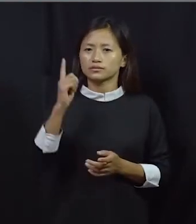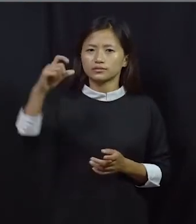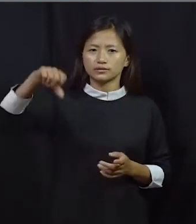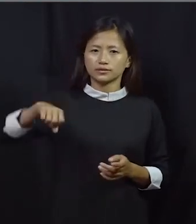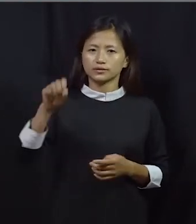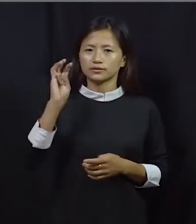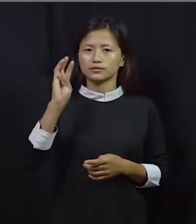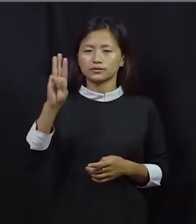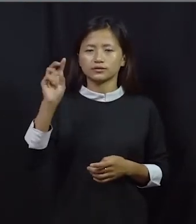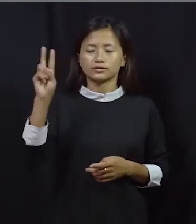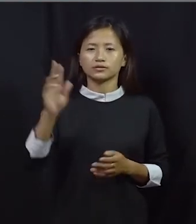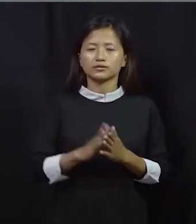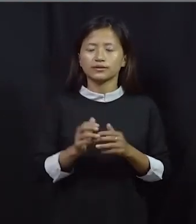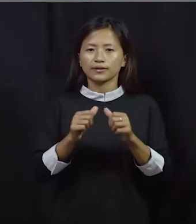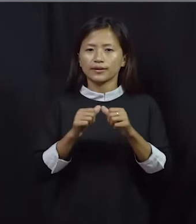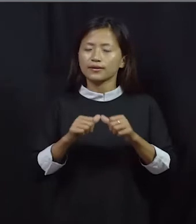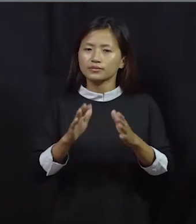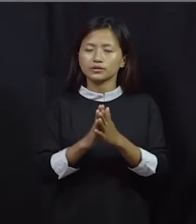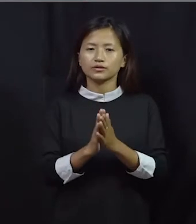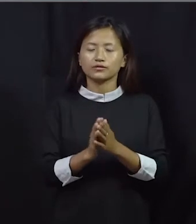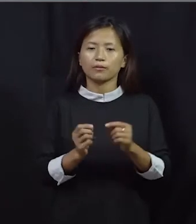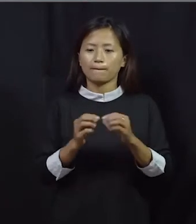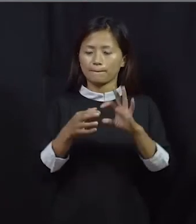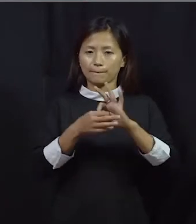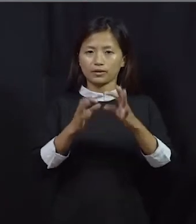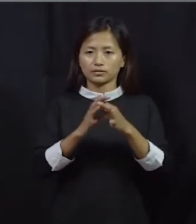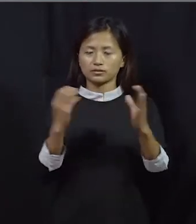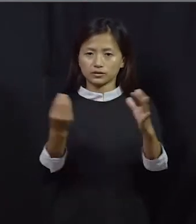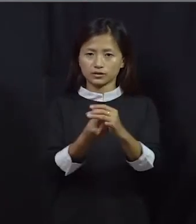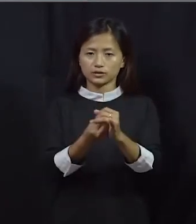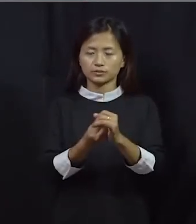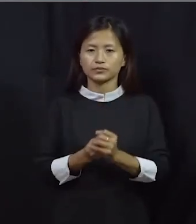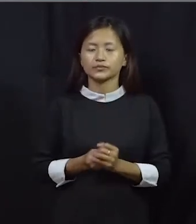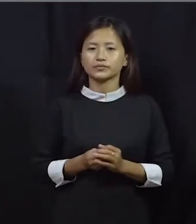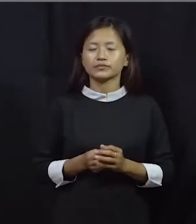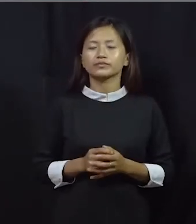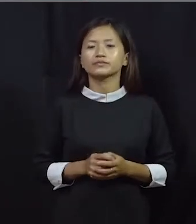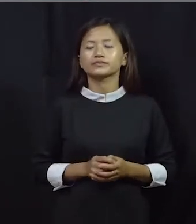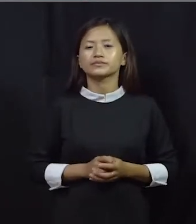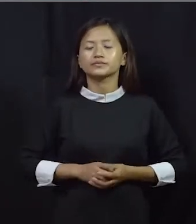1932 in the absence of partnership deed. That is, first we have